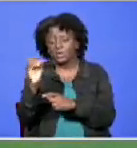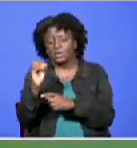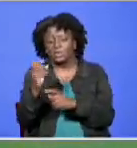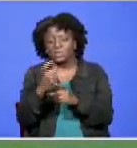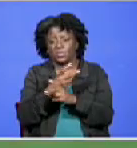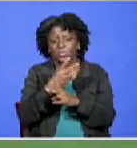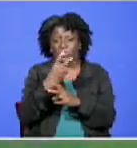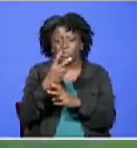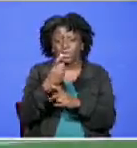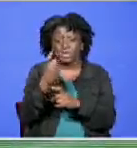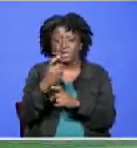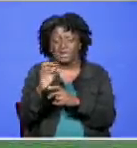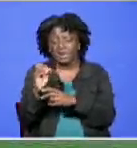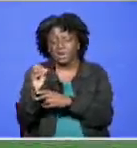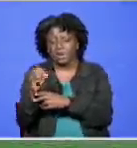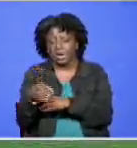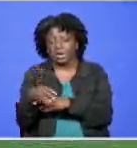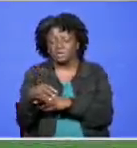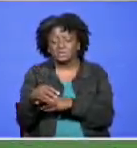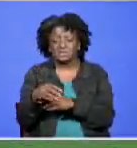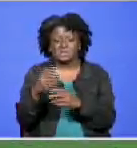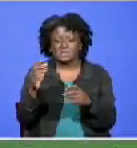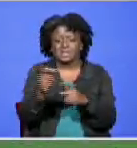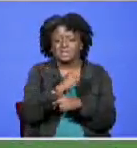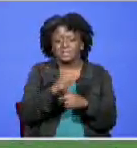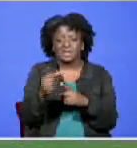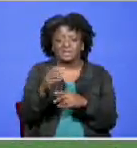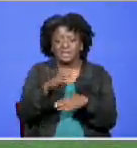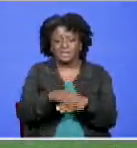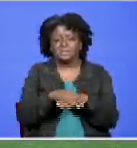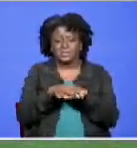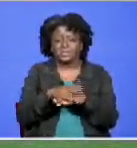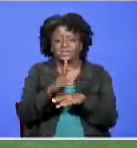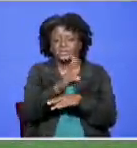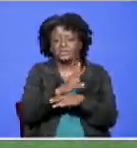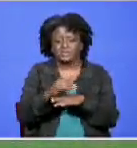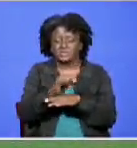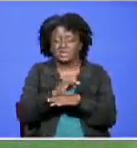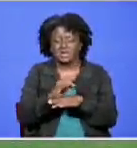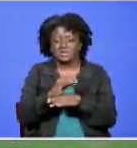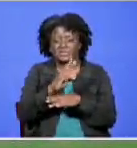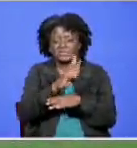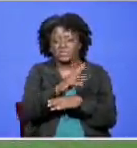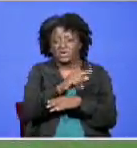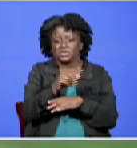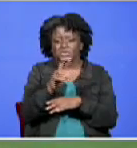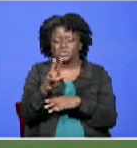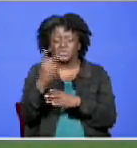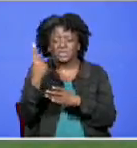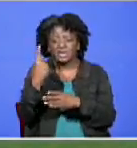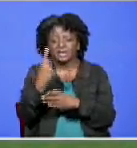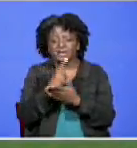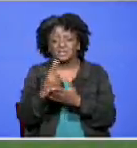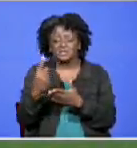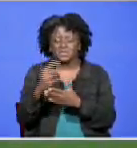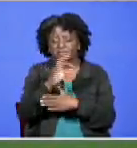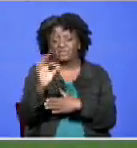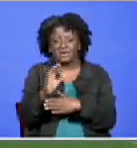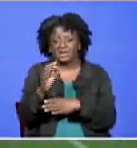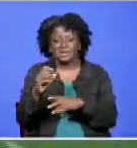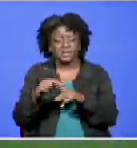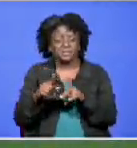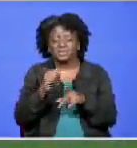at 1-1. They beat the British Virgin Islands 4-2 last Friday, but just couldn't find that same winning formula last